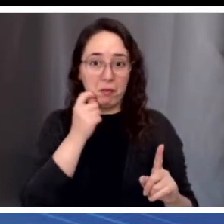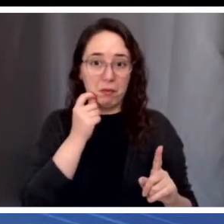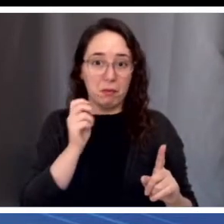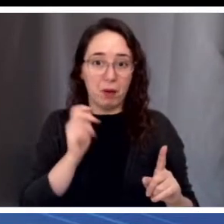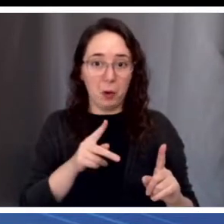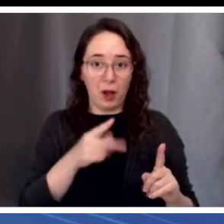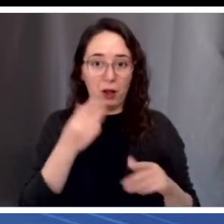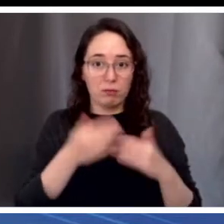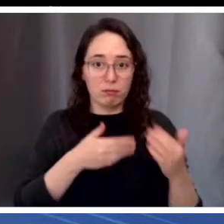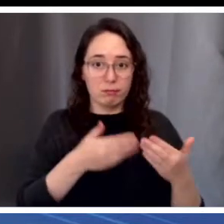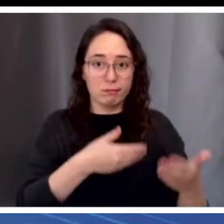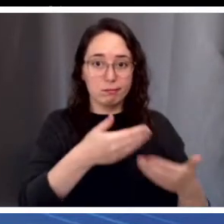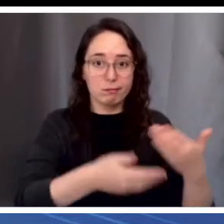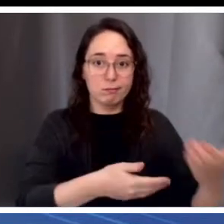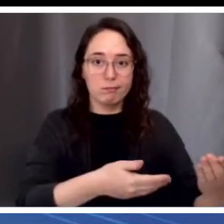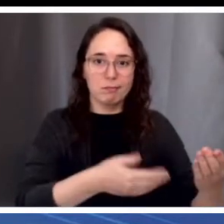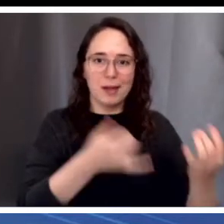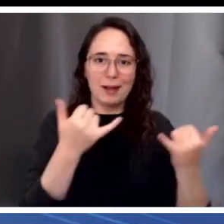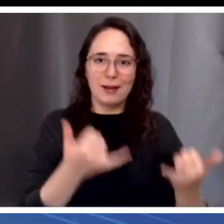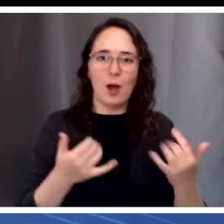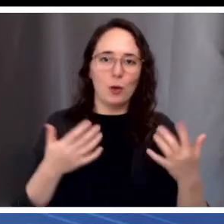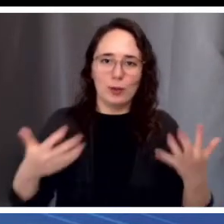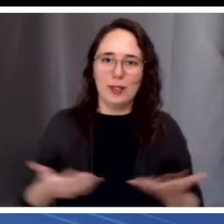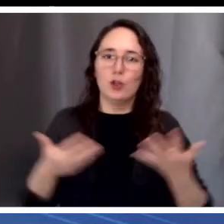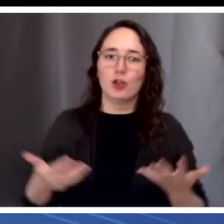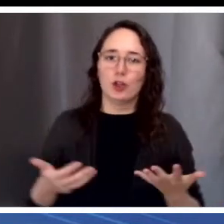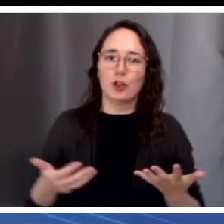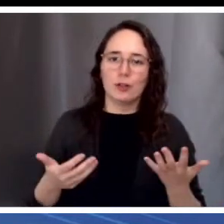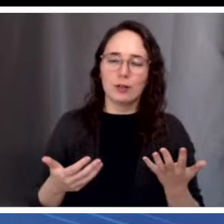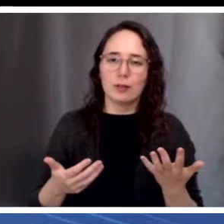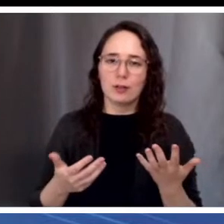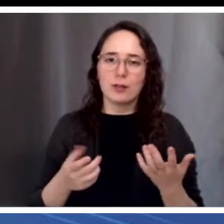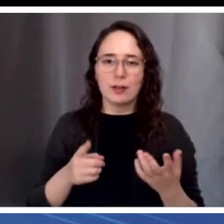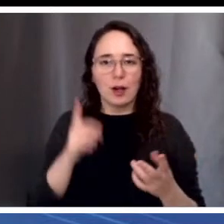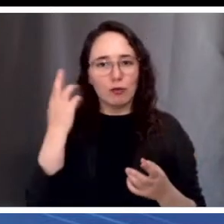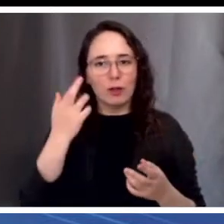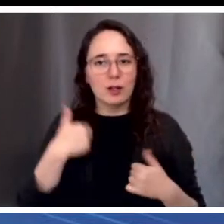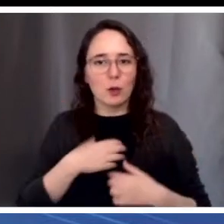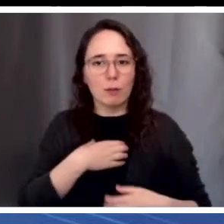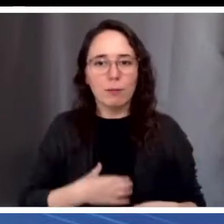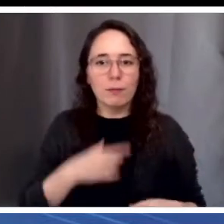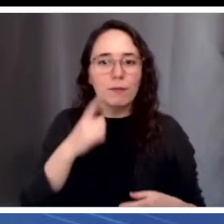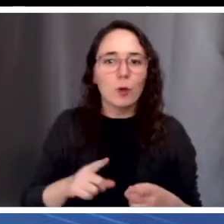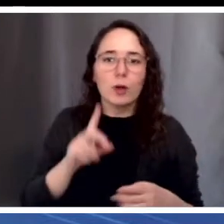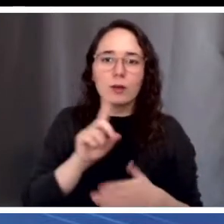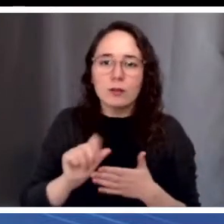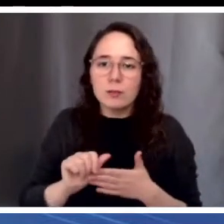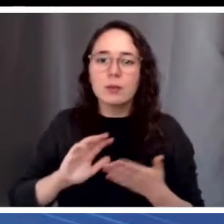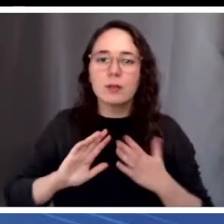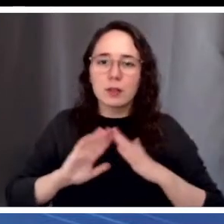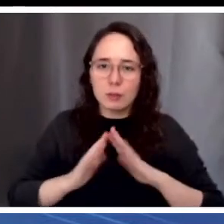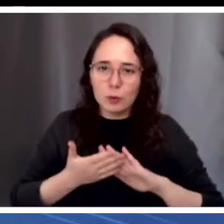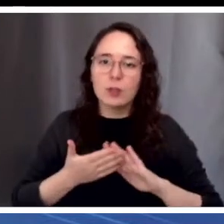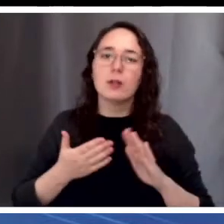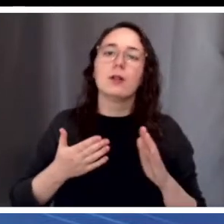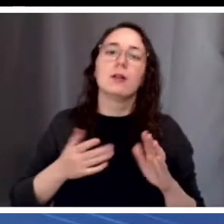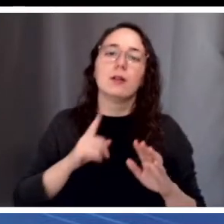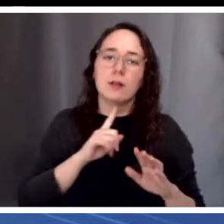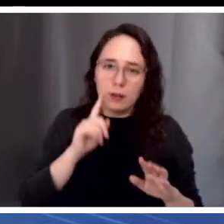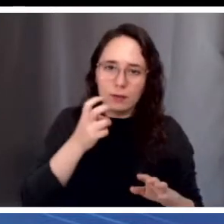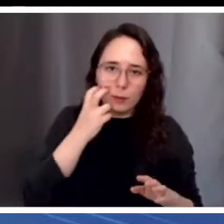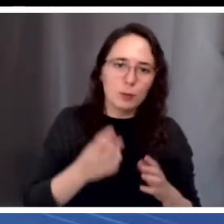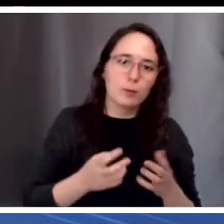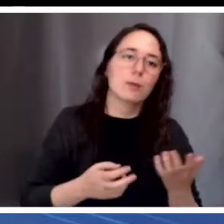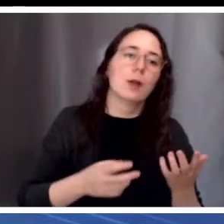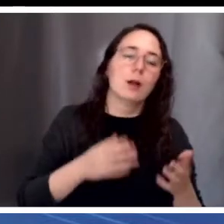space and really finding a real passion for the communities that we serve here through this platform. and all the